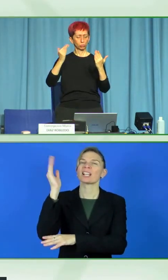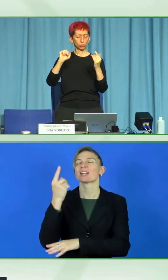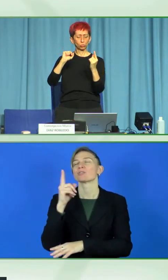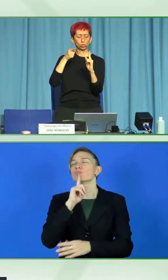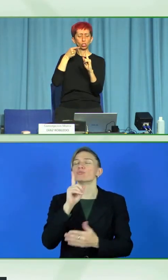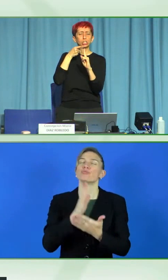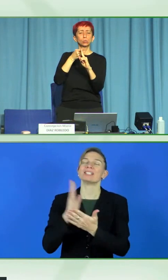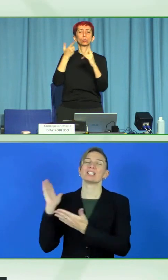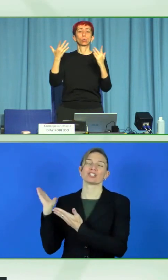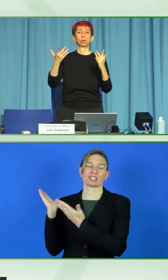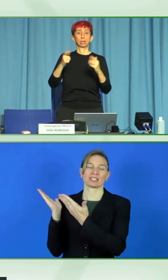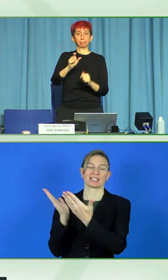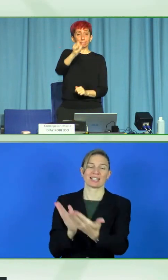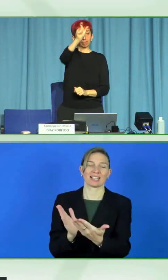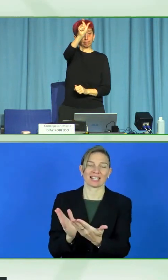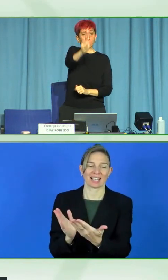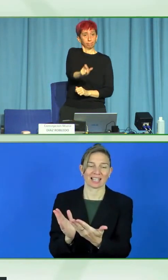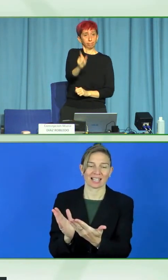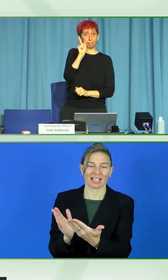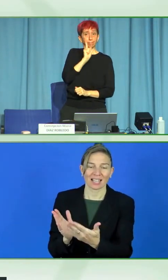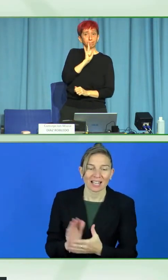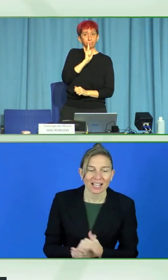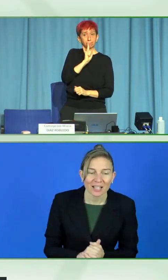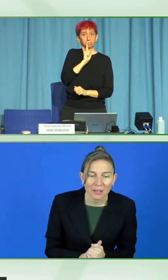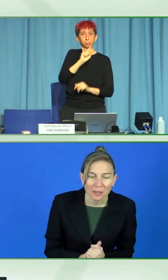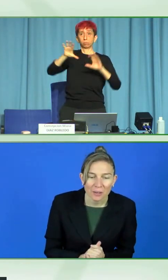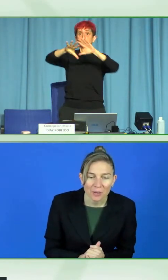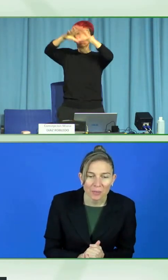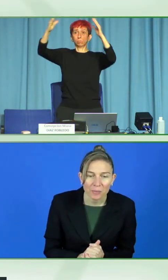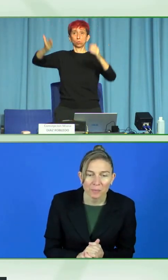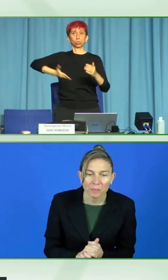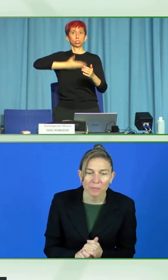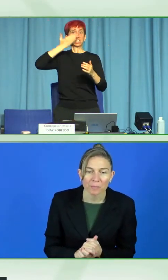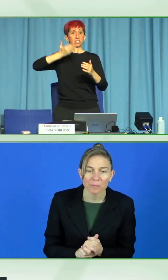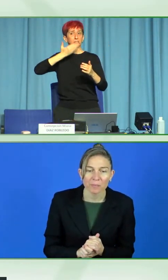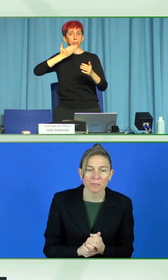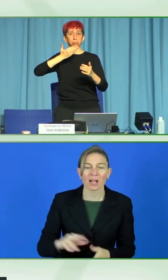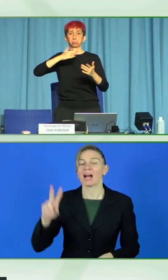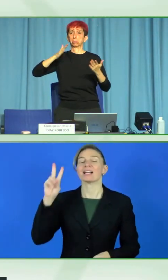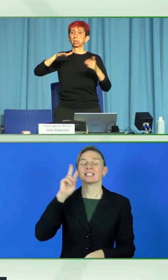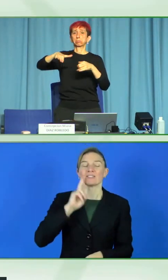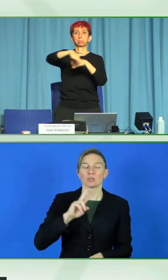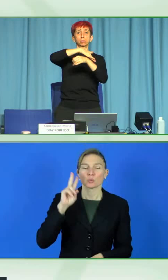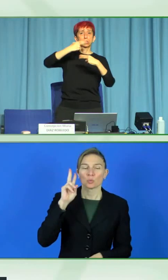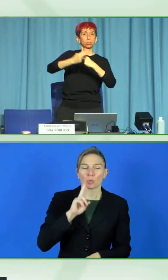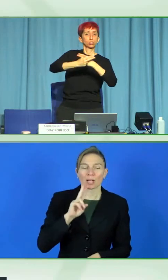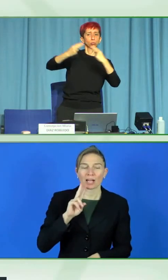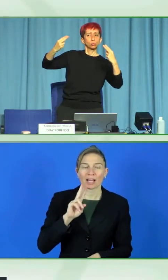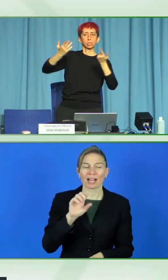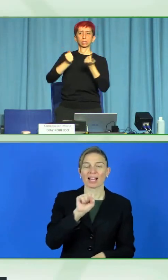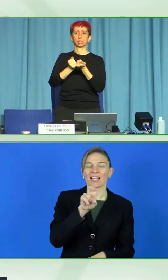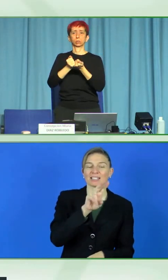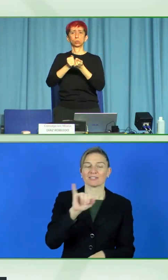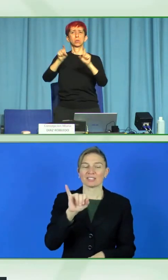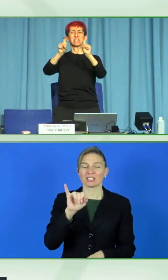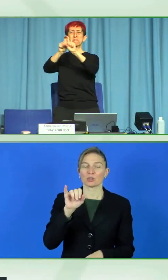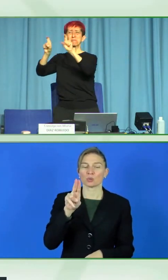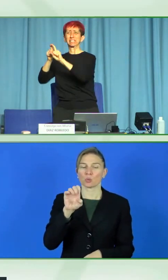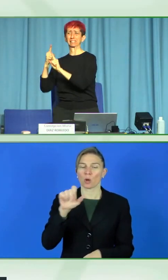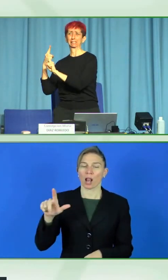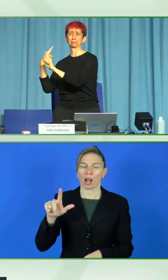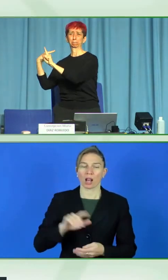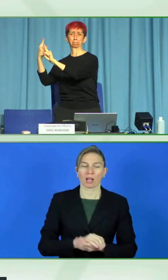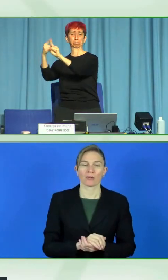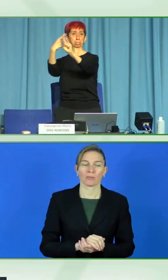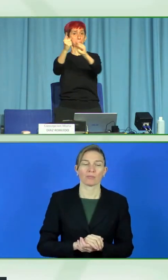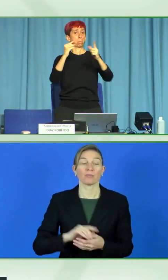SVisual. This is the sign name. And SVisual is the first VRS and